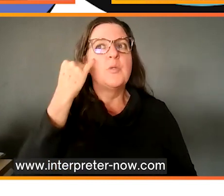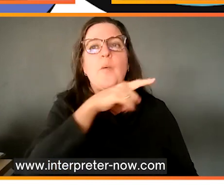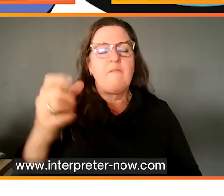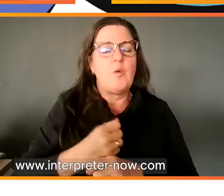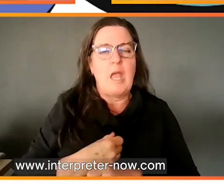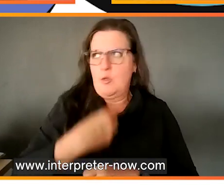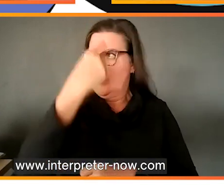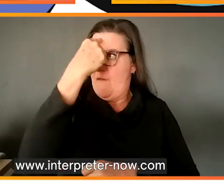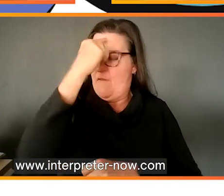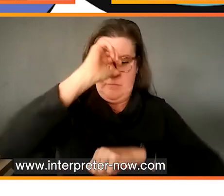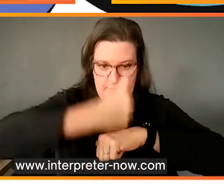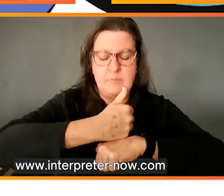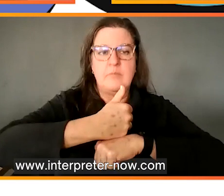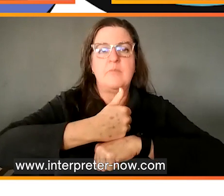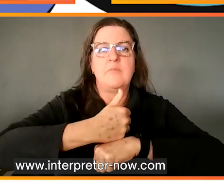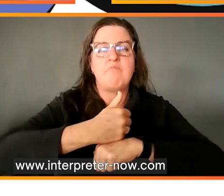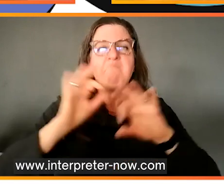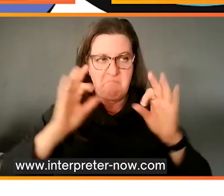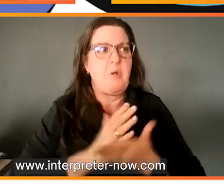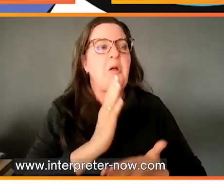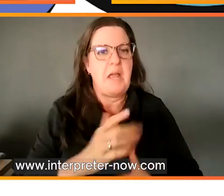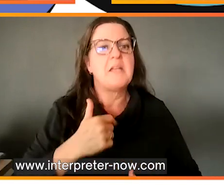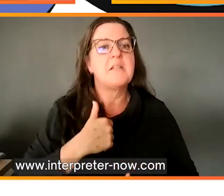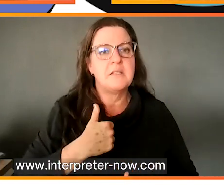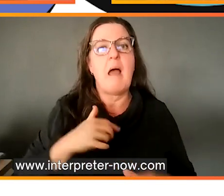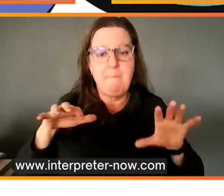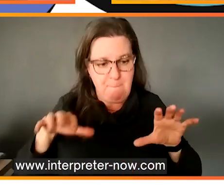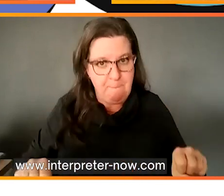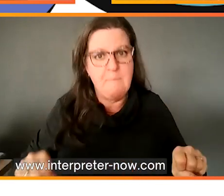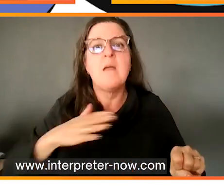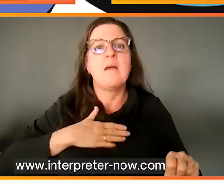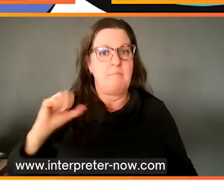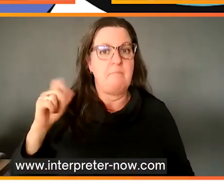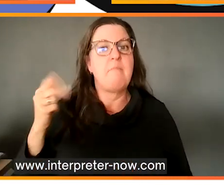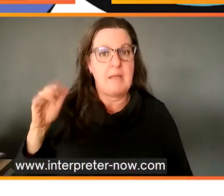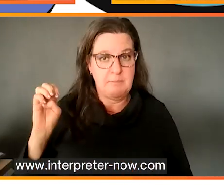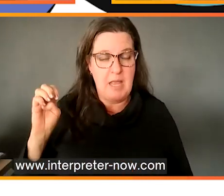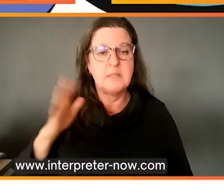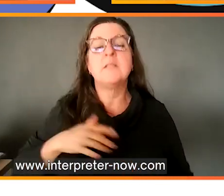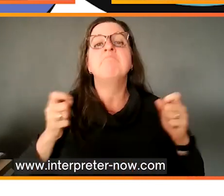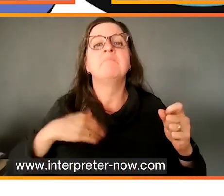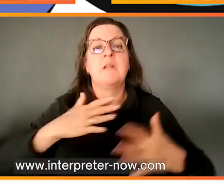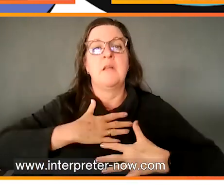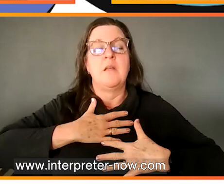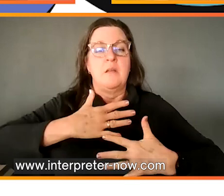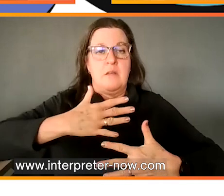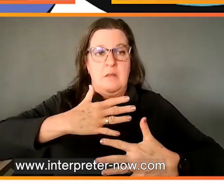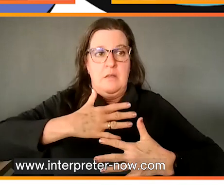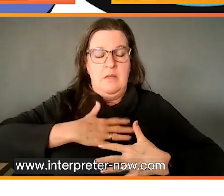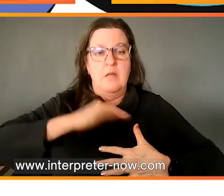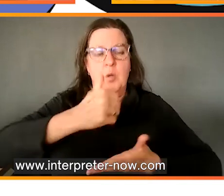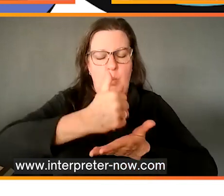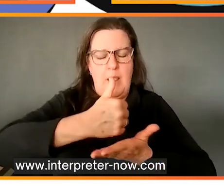space, I am managing my breath, because we know that's going to help me sort of think through, and it's going to help my brain make